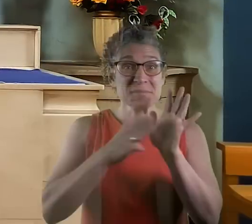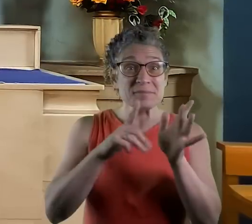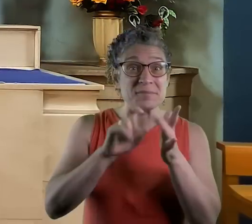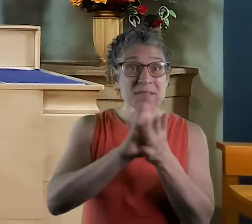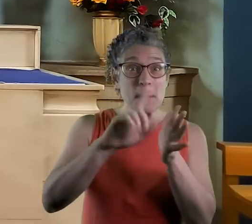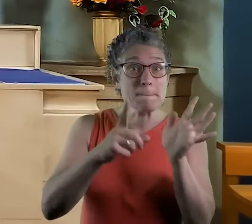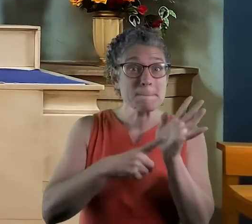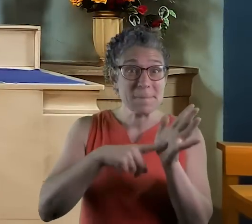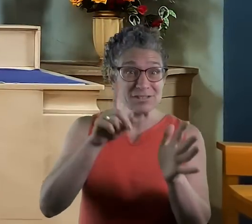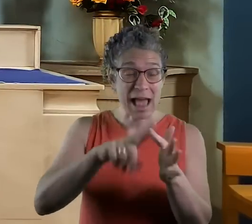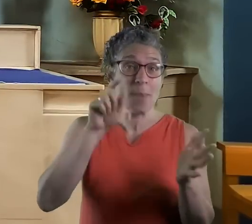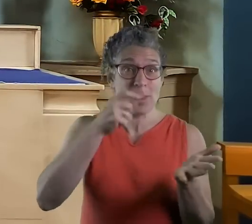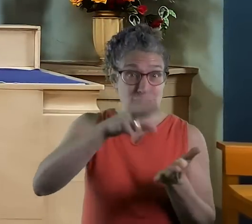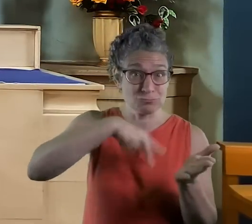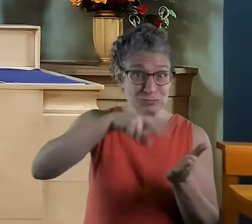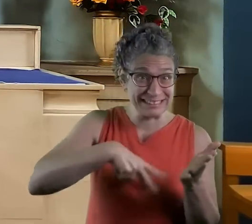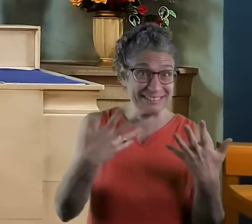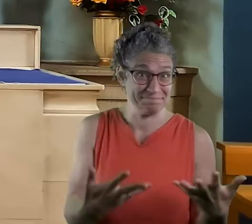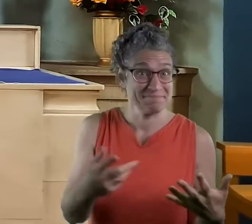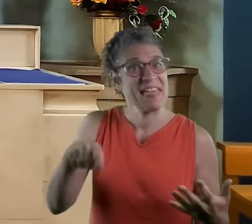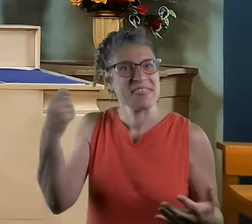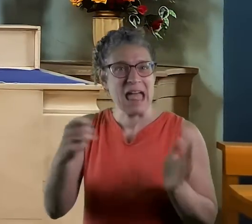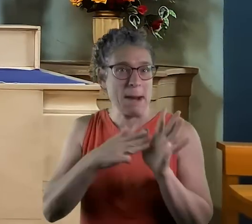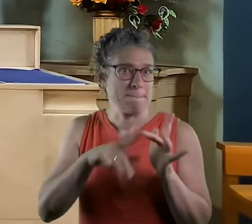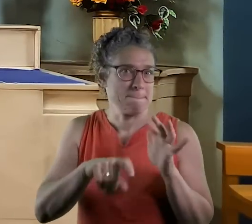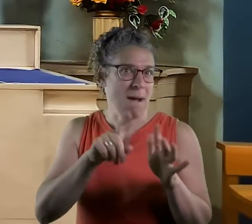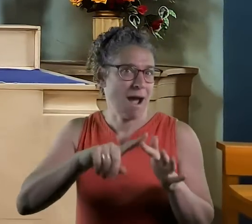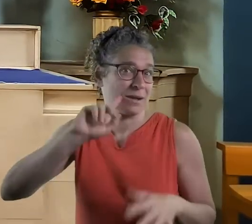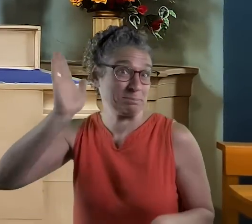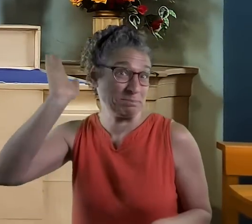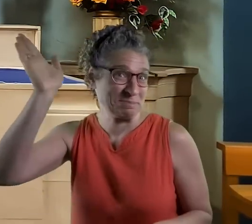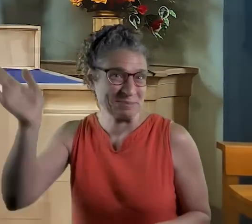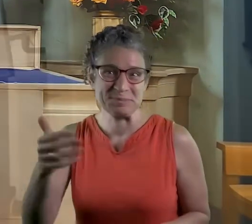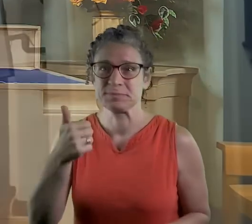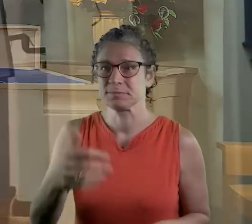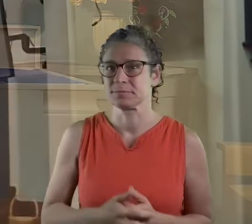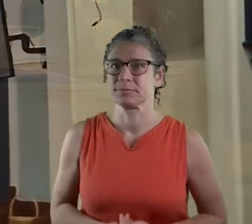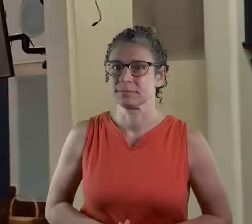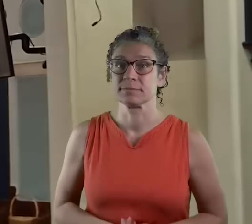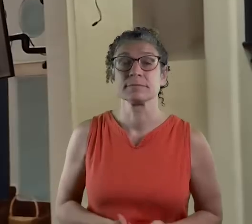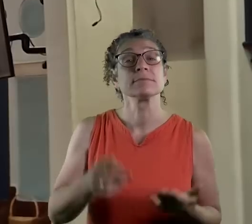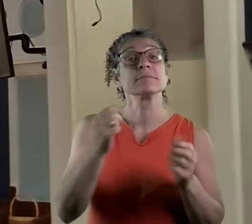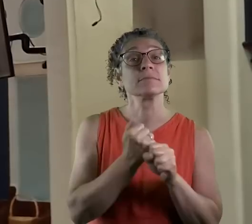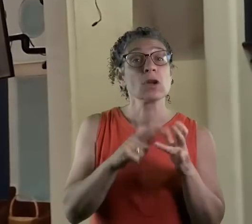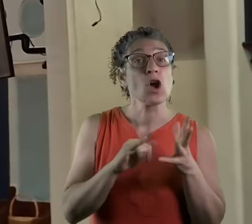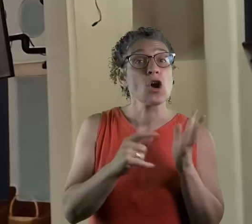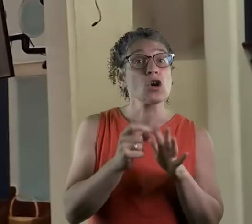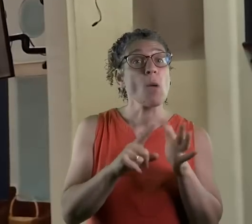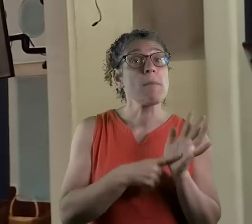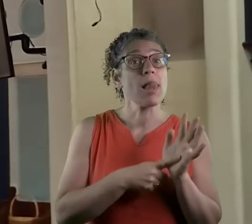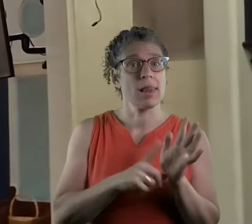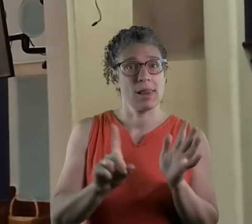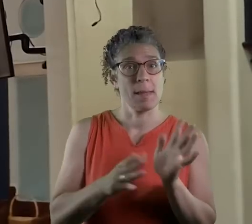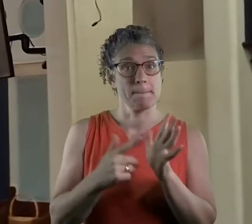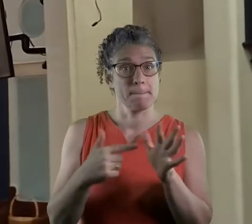Michelle is going to give our gospel reading now, and then Mike will be speaking to us. A reading from the Gospel of